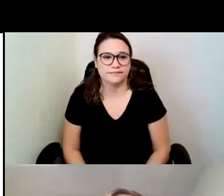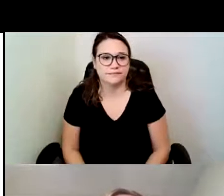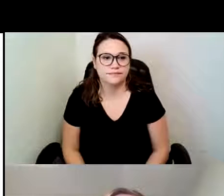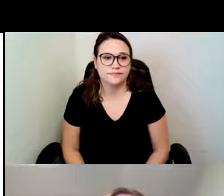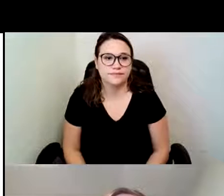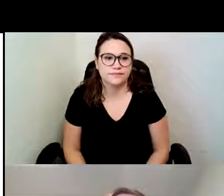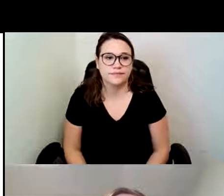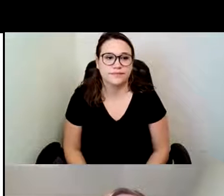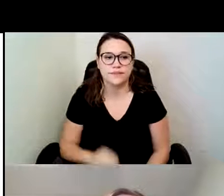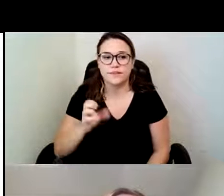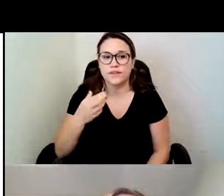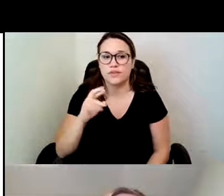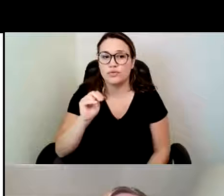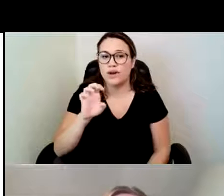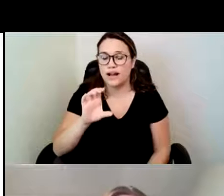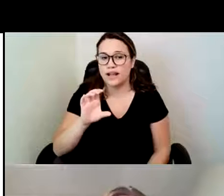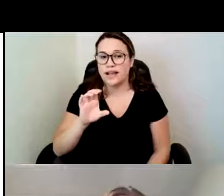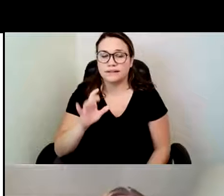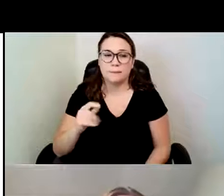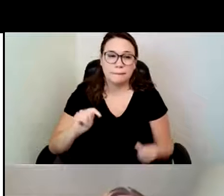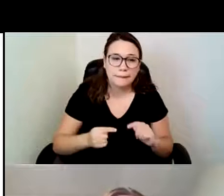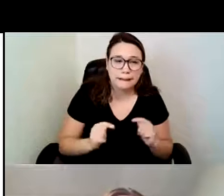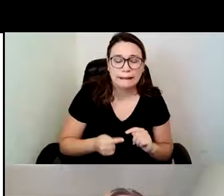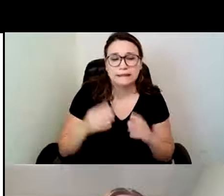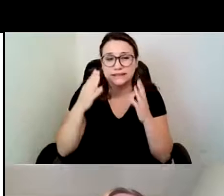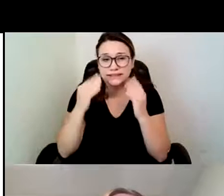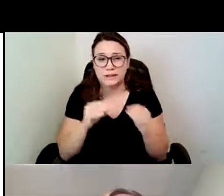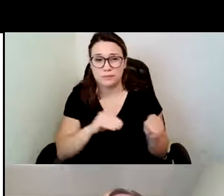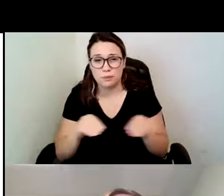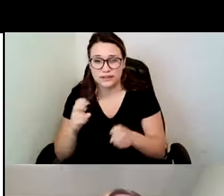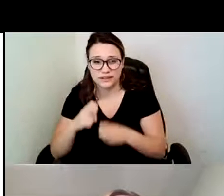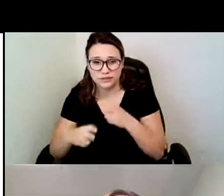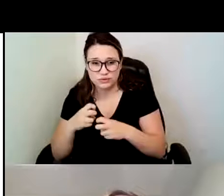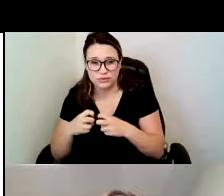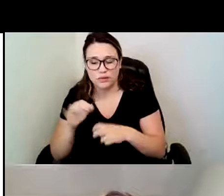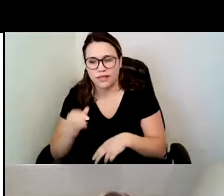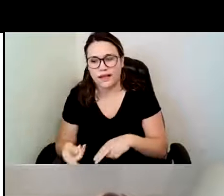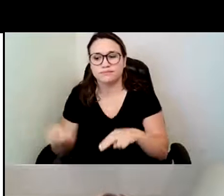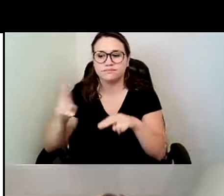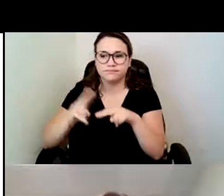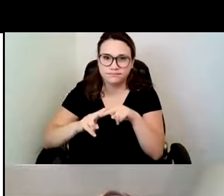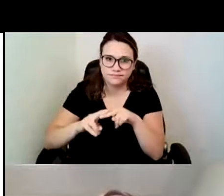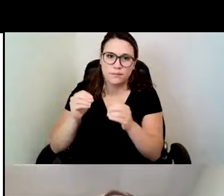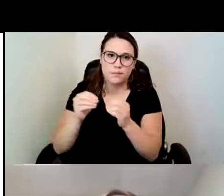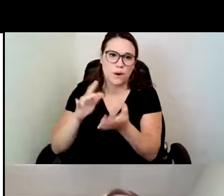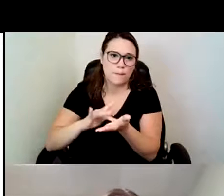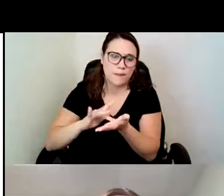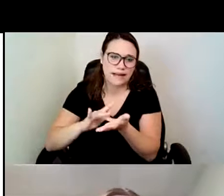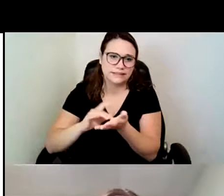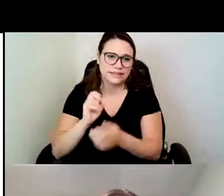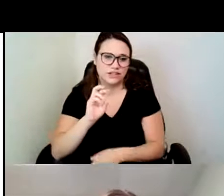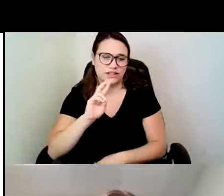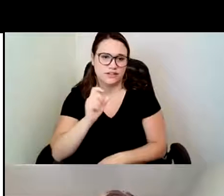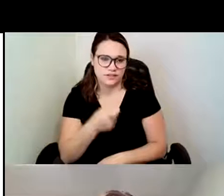And chronic pain, sleep, and mobility issues equal an increase in prescribed medications which